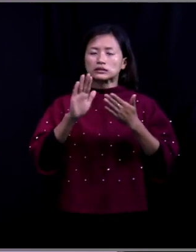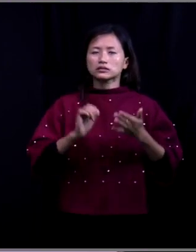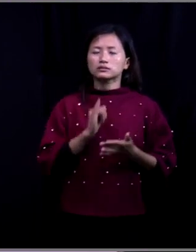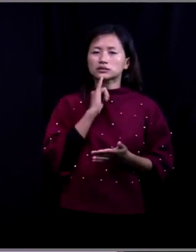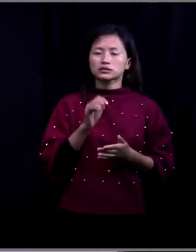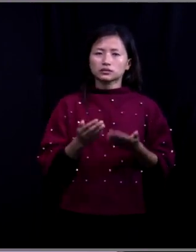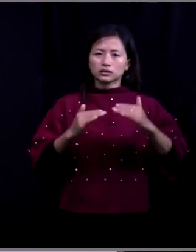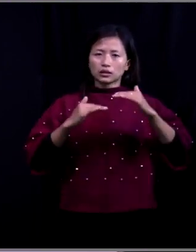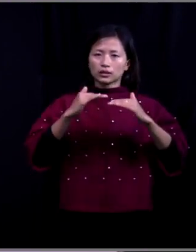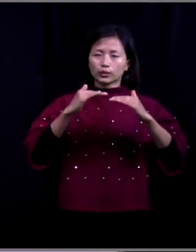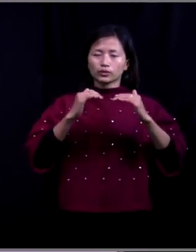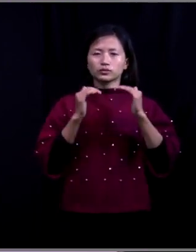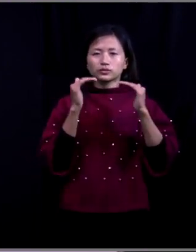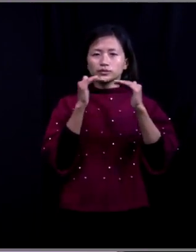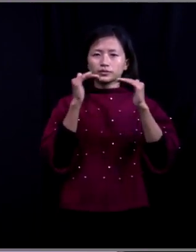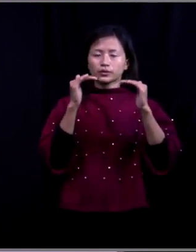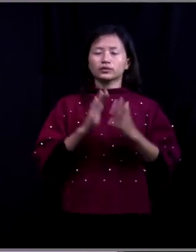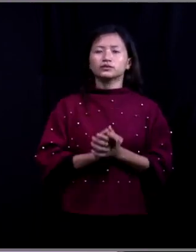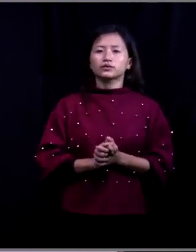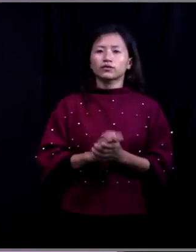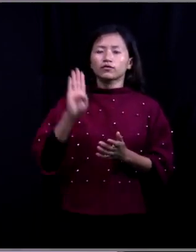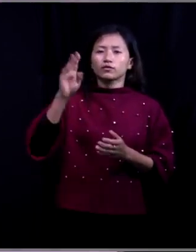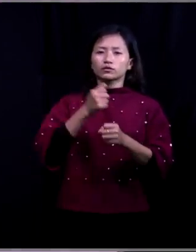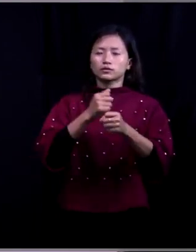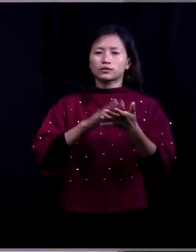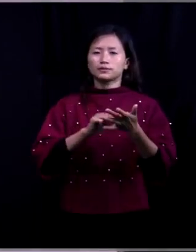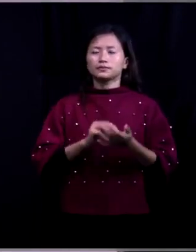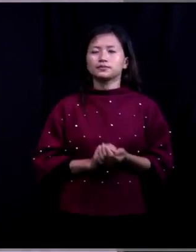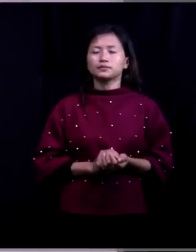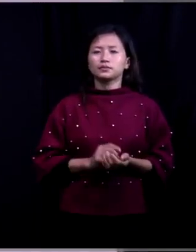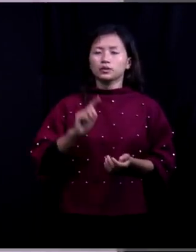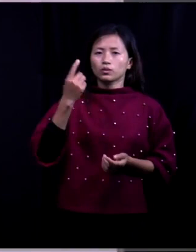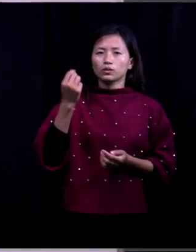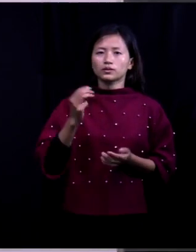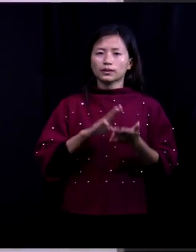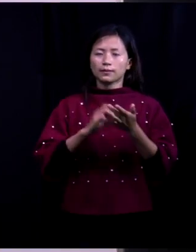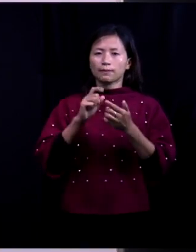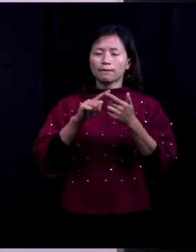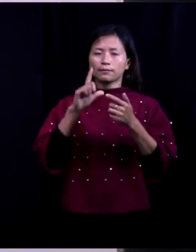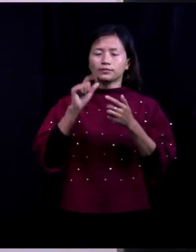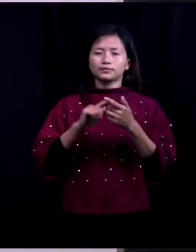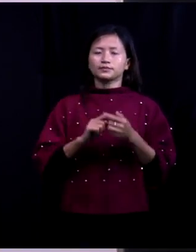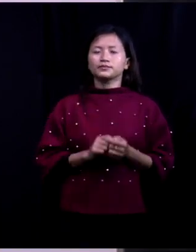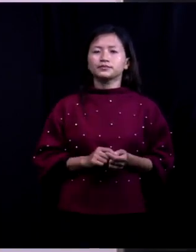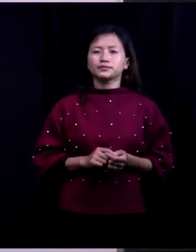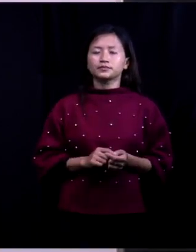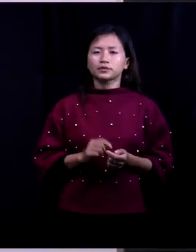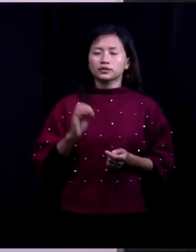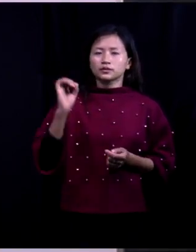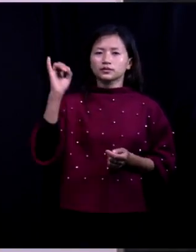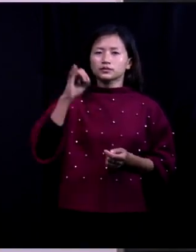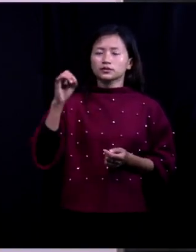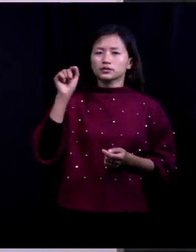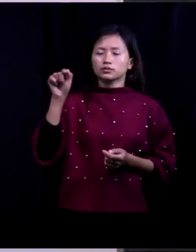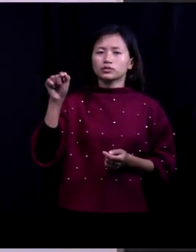is equal to 4 grams. And this 1 mole will contain 6.022